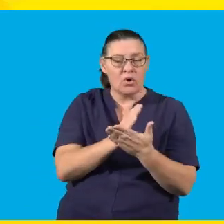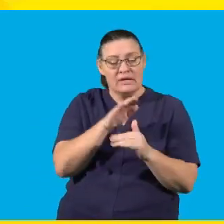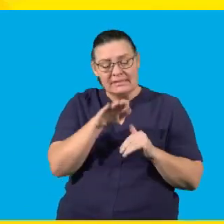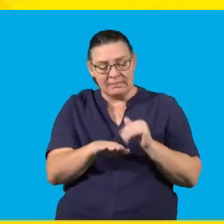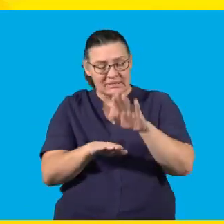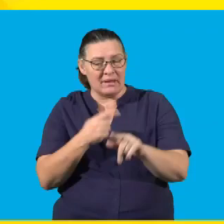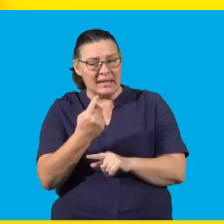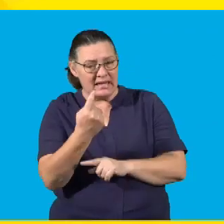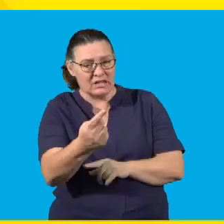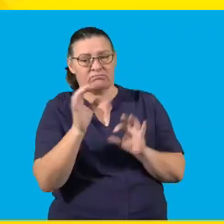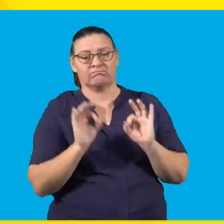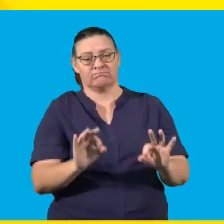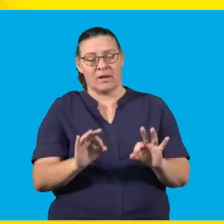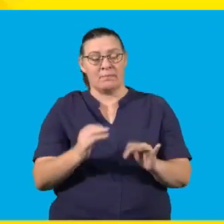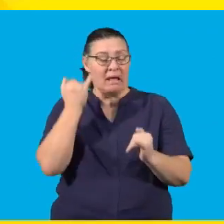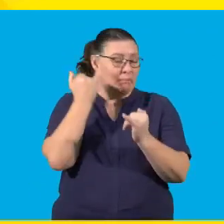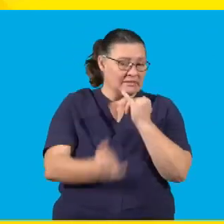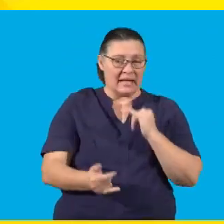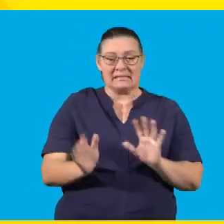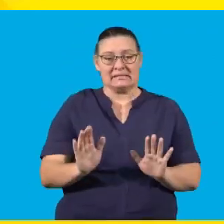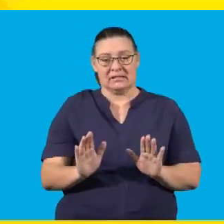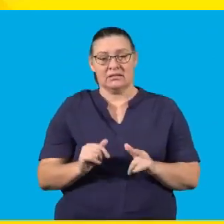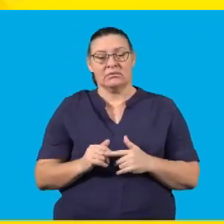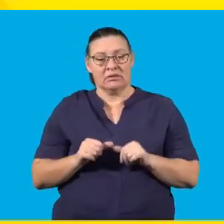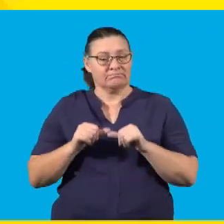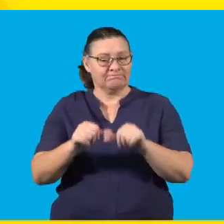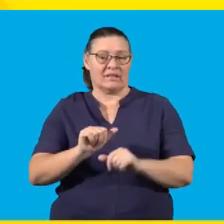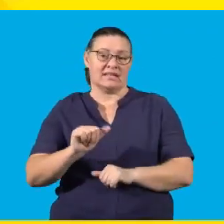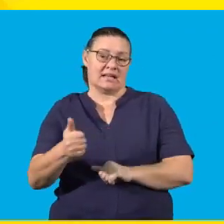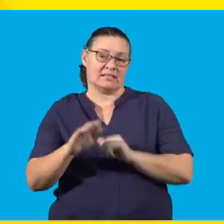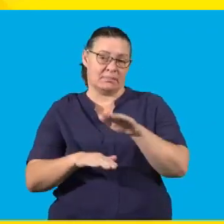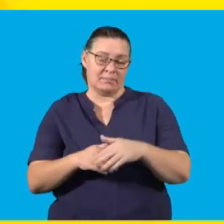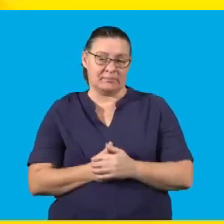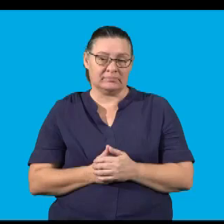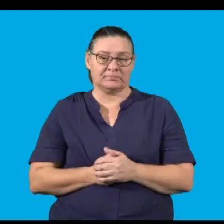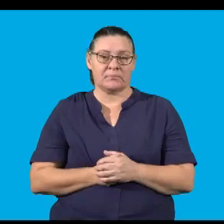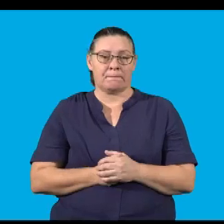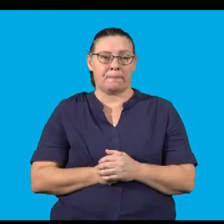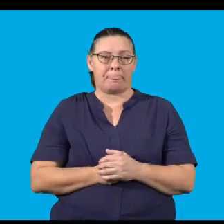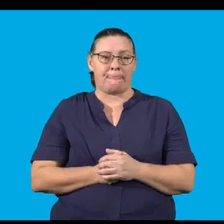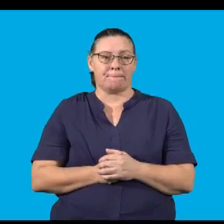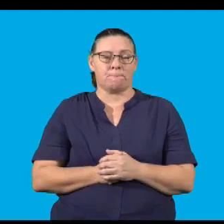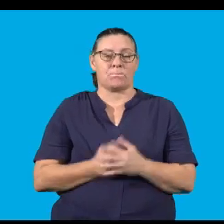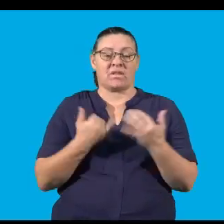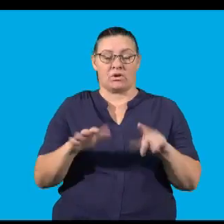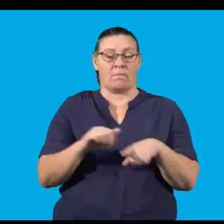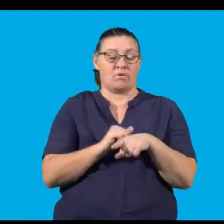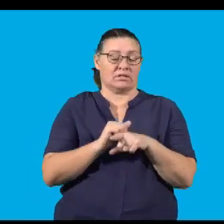each step right so that you don't make any careless mistakes, and take them forward into the following step. Let's have a look at the next